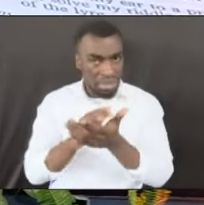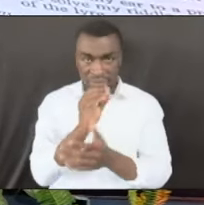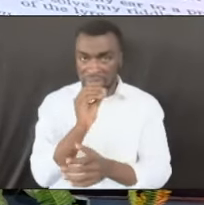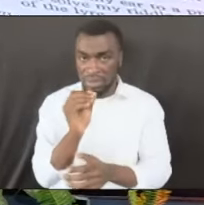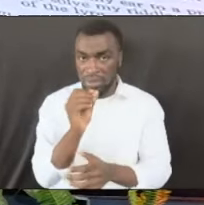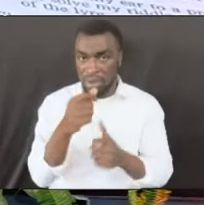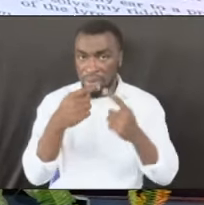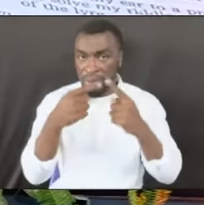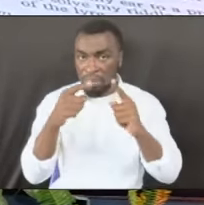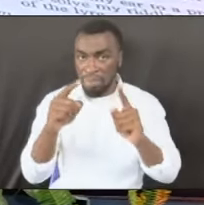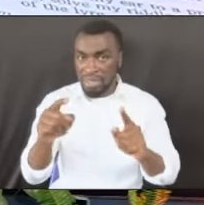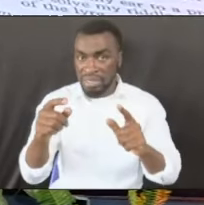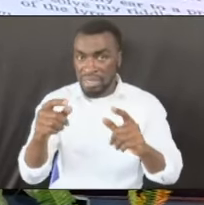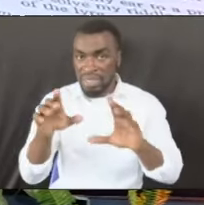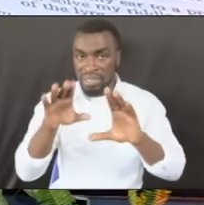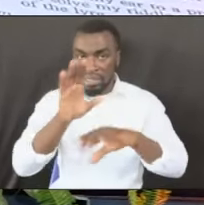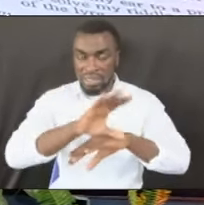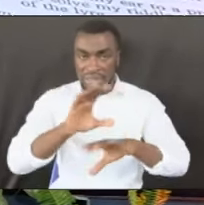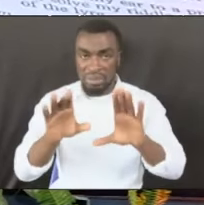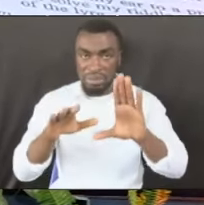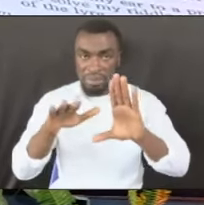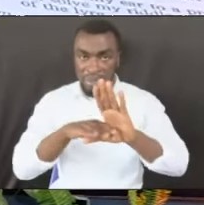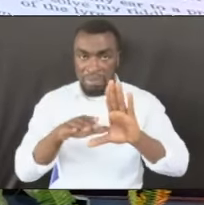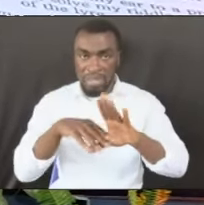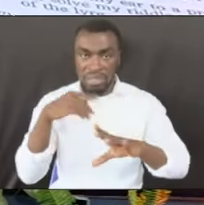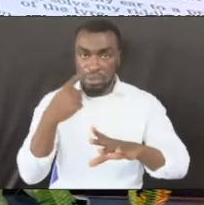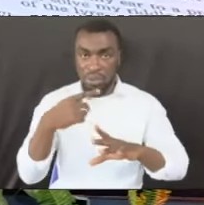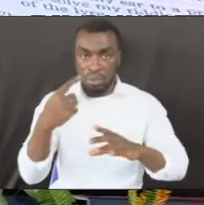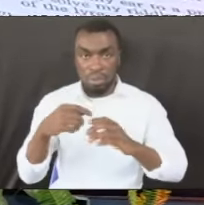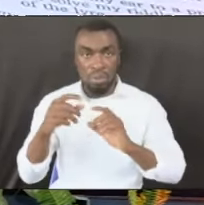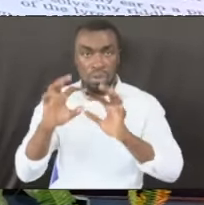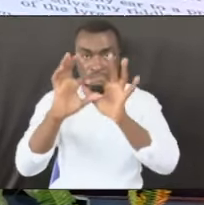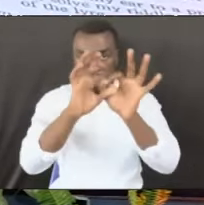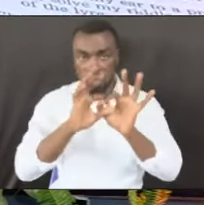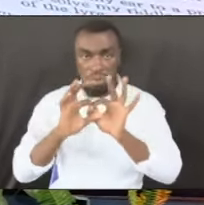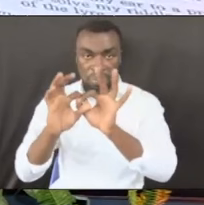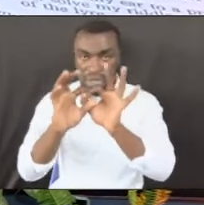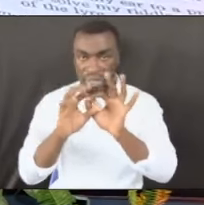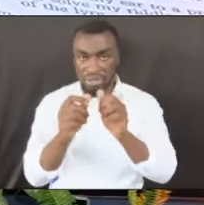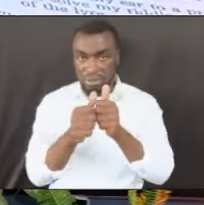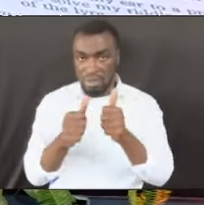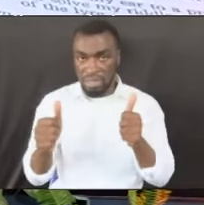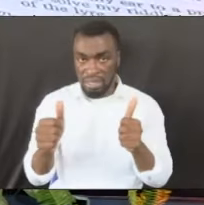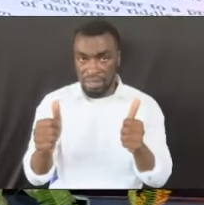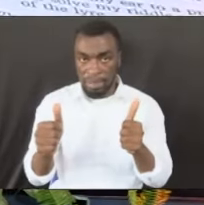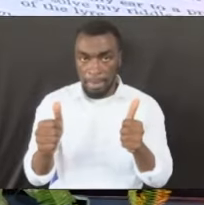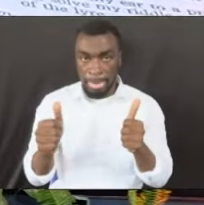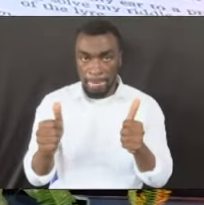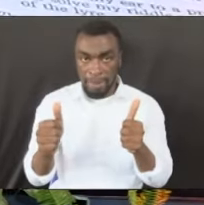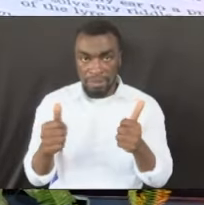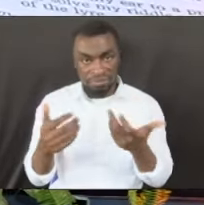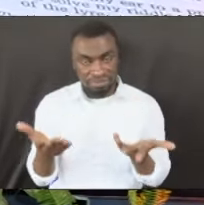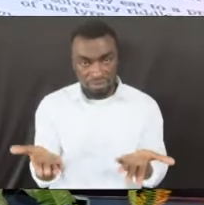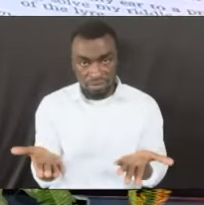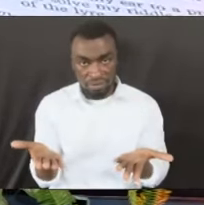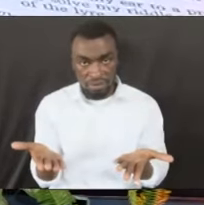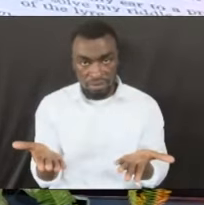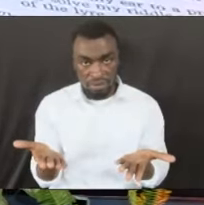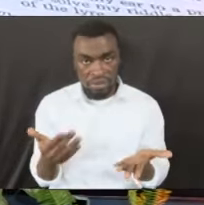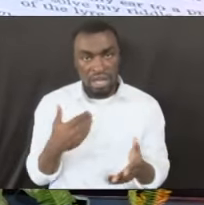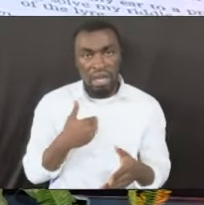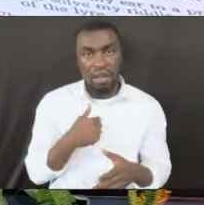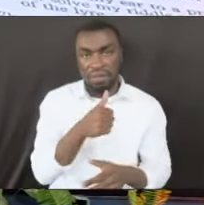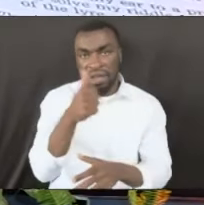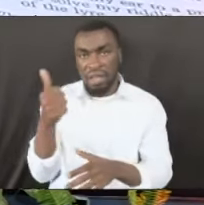acceptable cooperation. I know the campaign is Lenana. We also have another one, I don't know, at Kibera. There could be another one